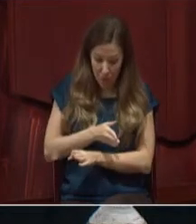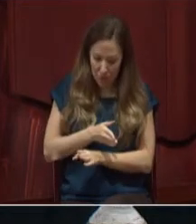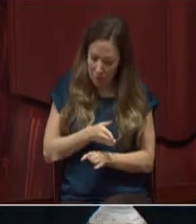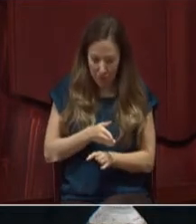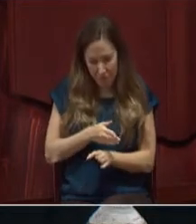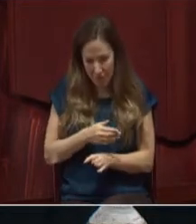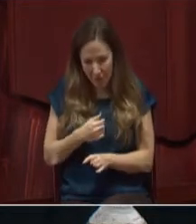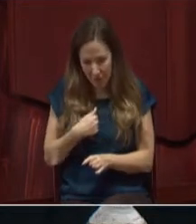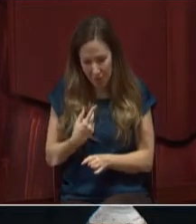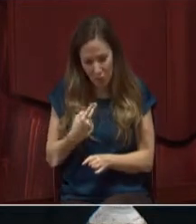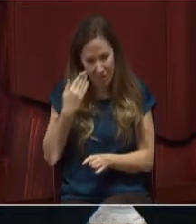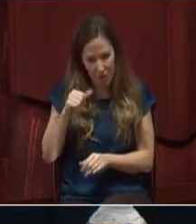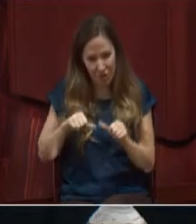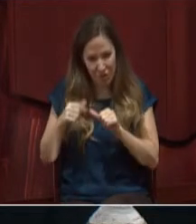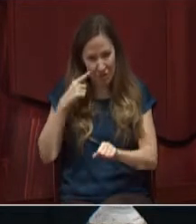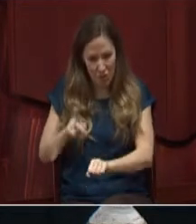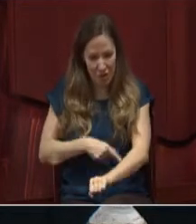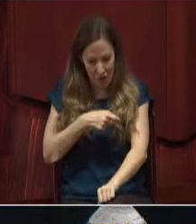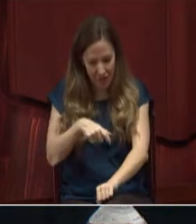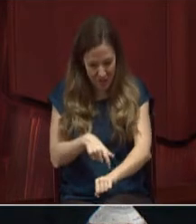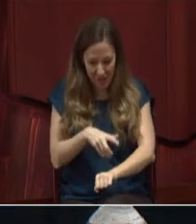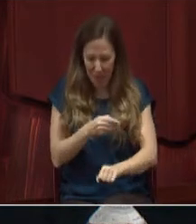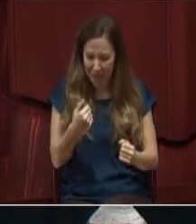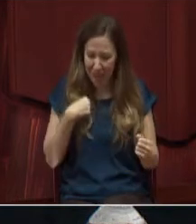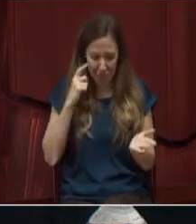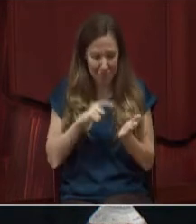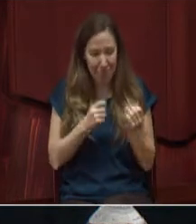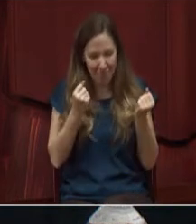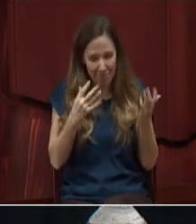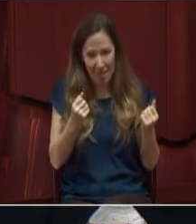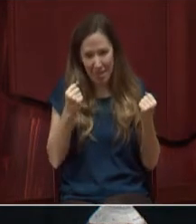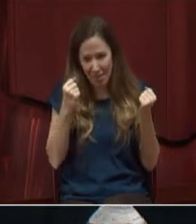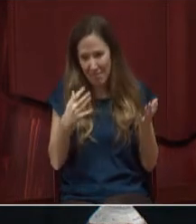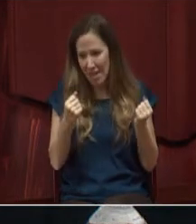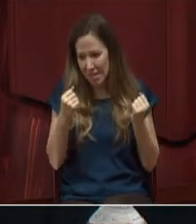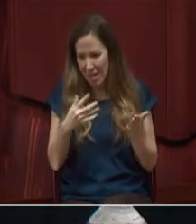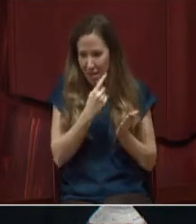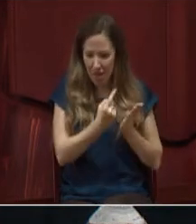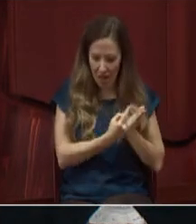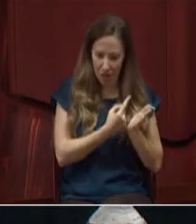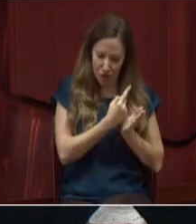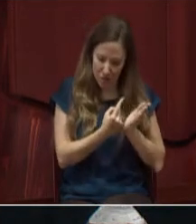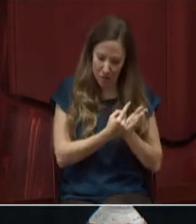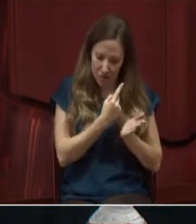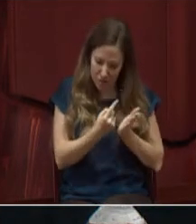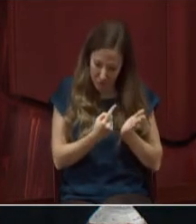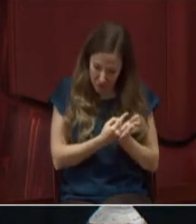time, and then as president. And in the transition period, charged